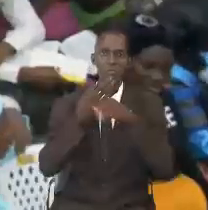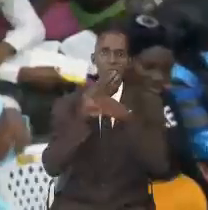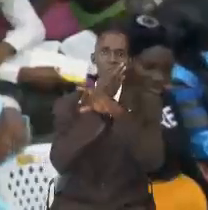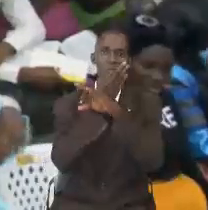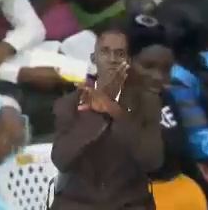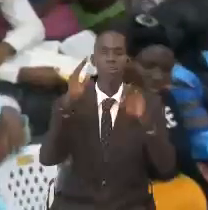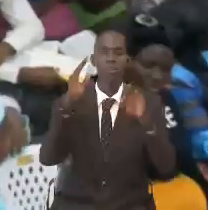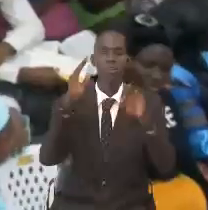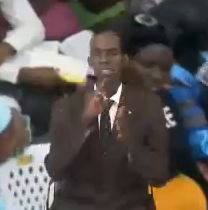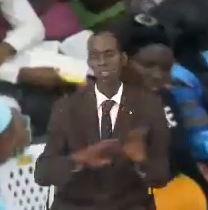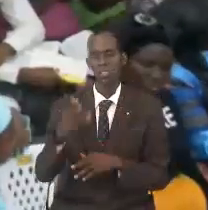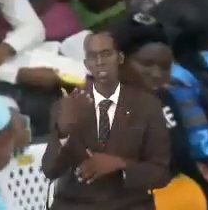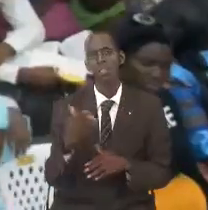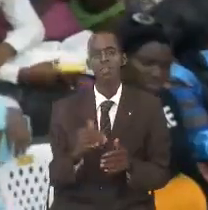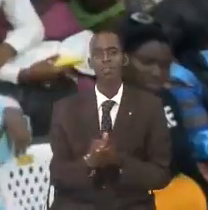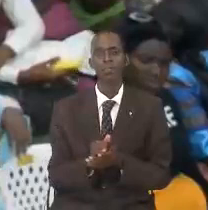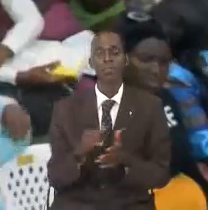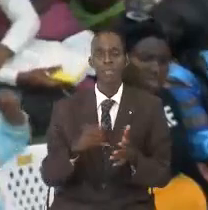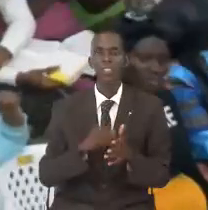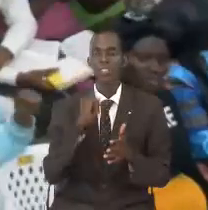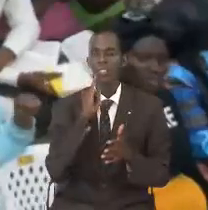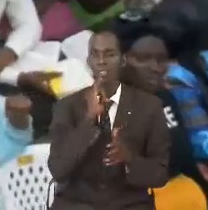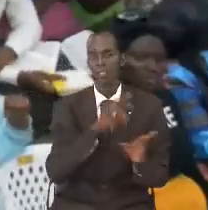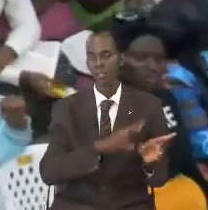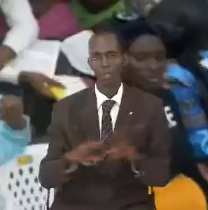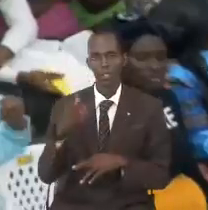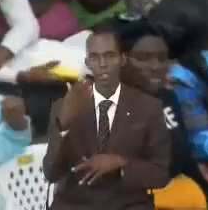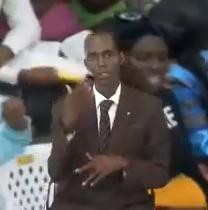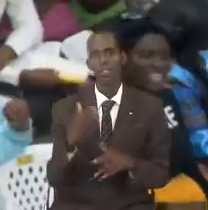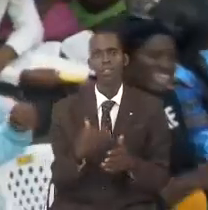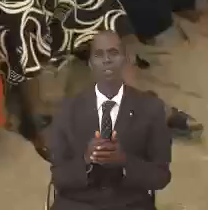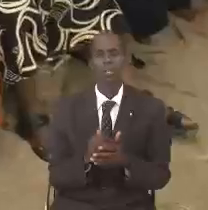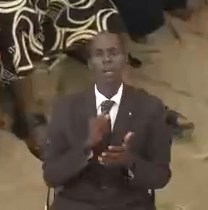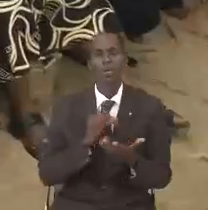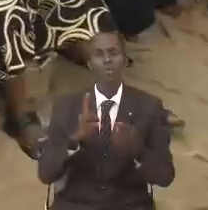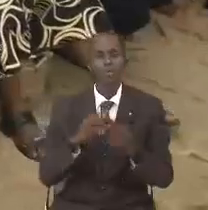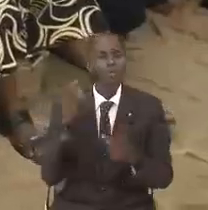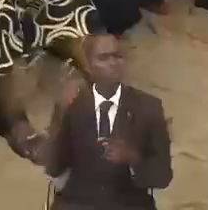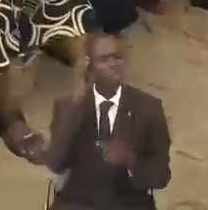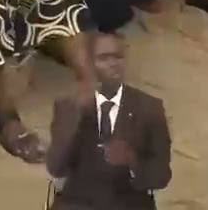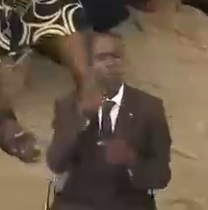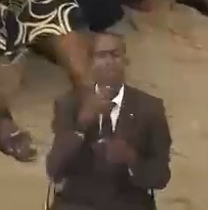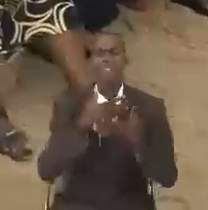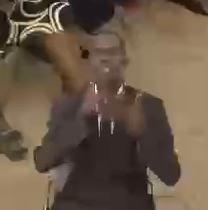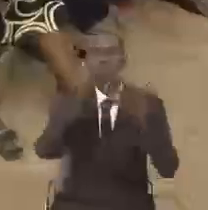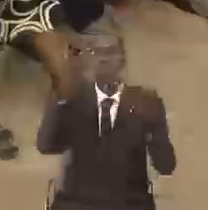available. Grace is available. Let me hear a good amen.